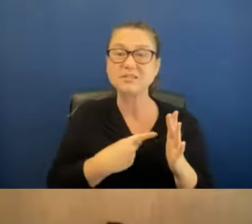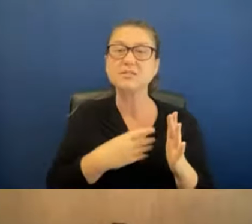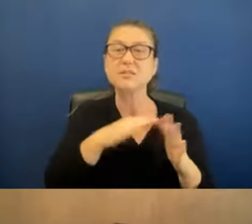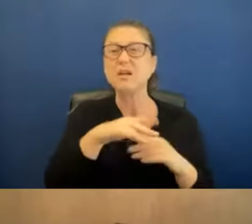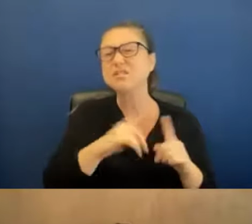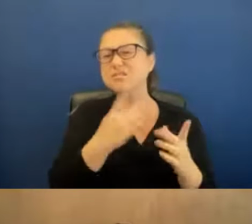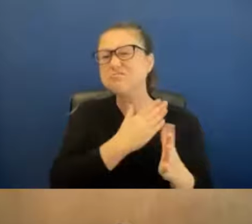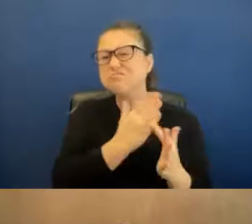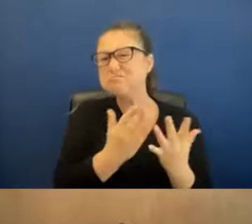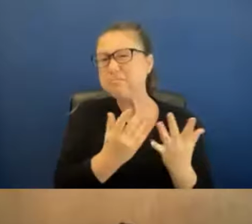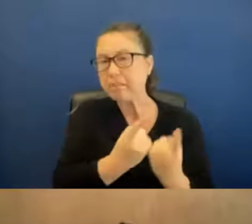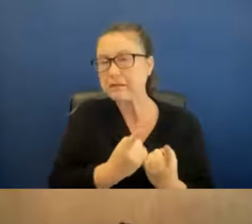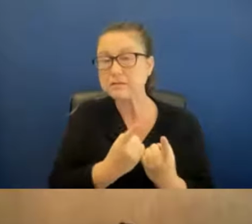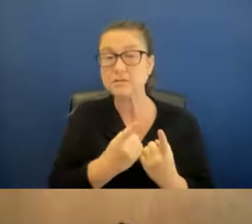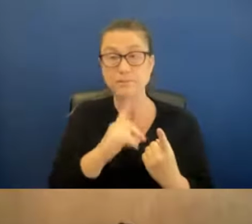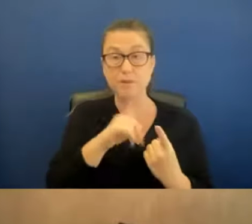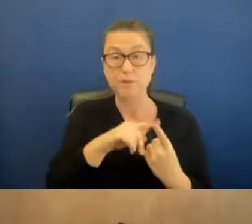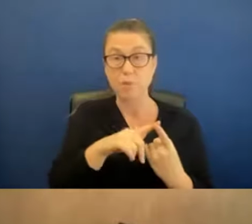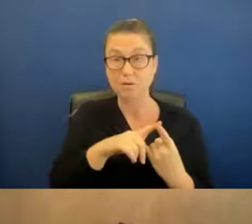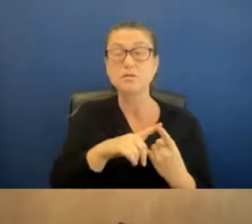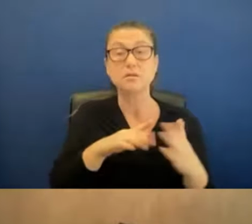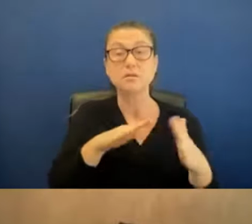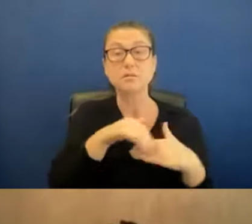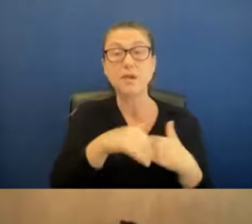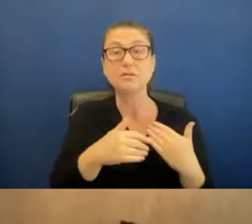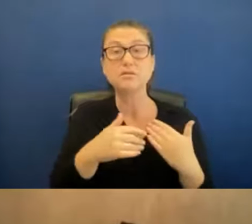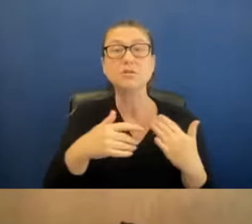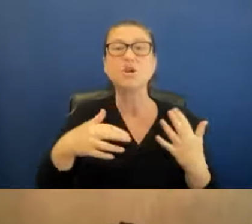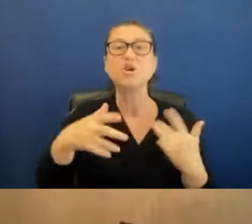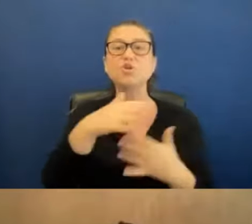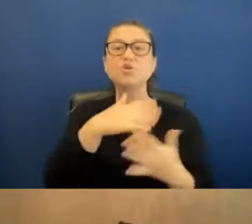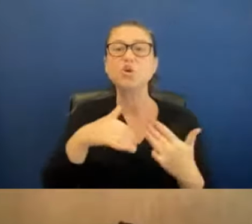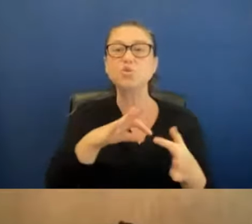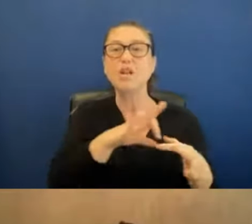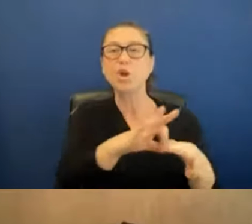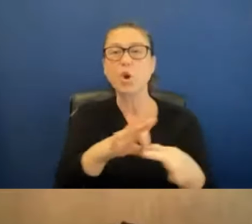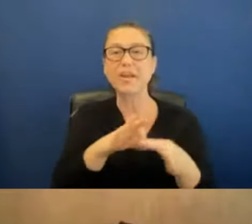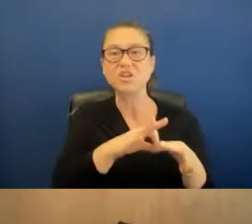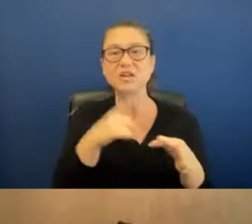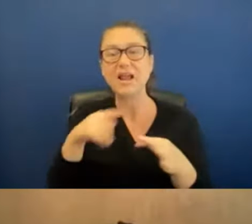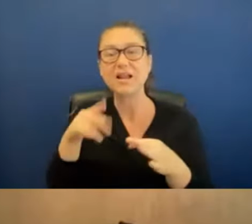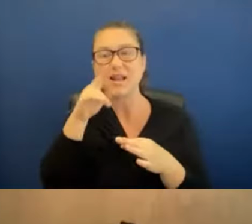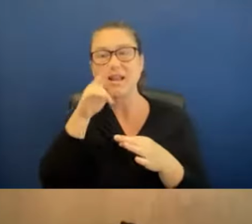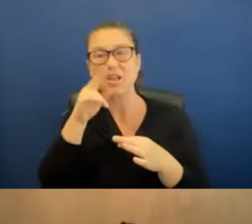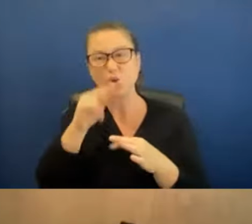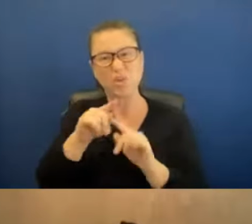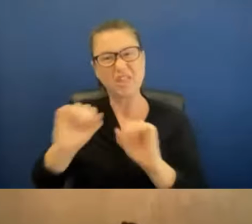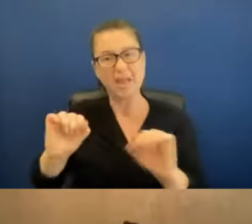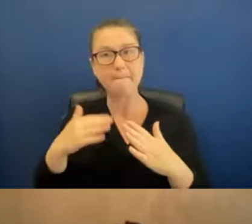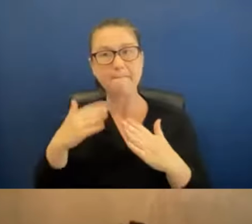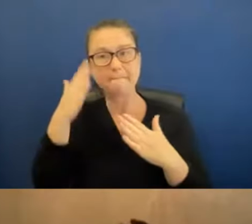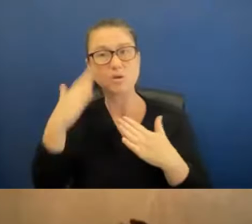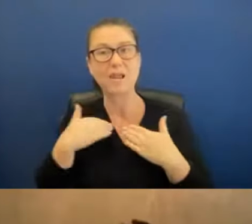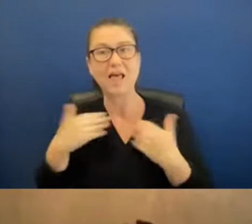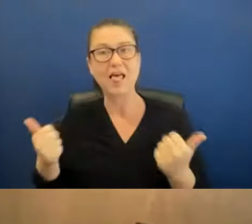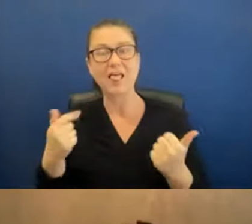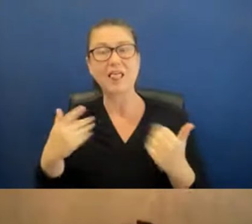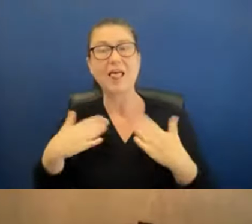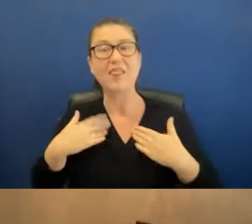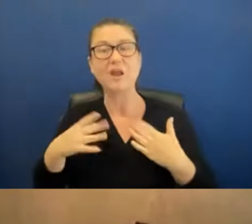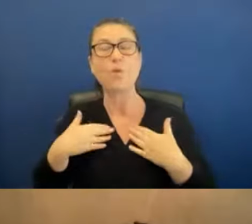things. And one of those things was around social cohesion and youth mental health and wellbeing, which we had this moment of going,